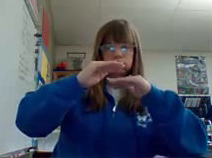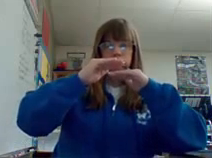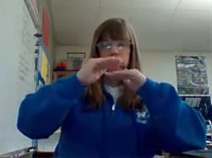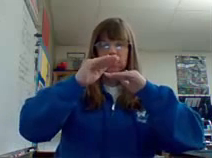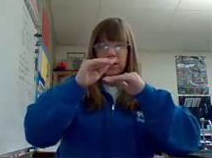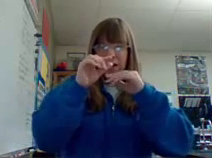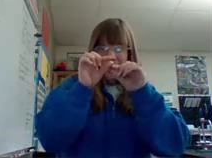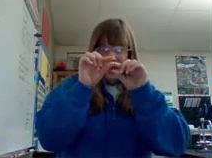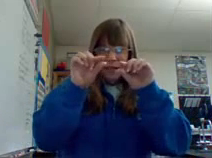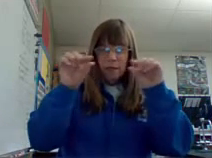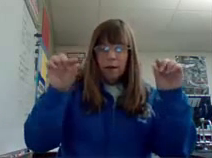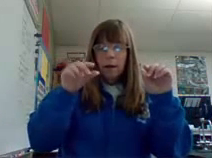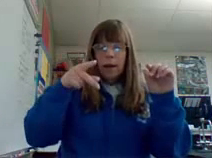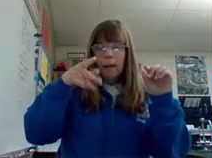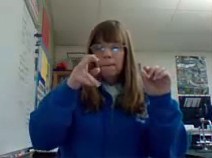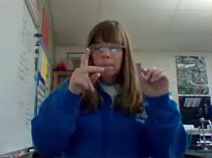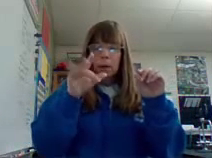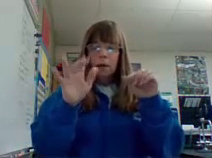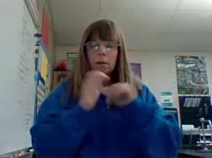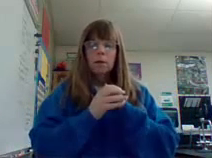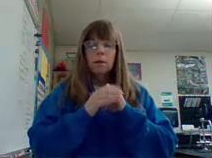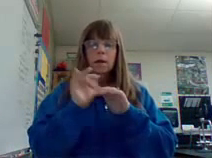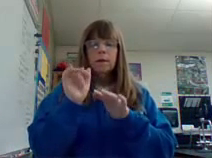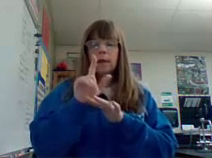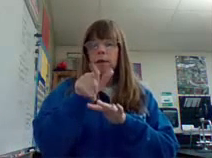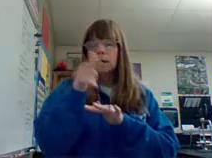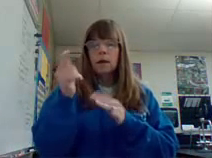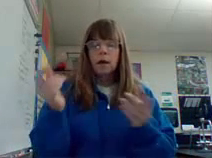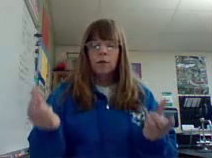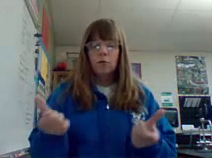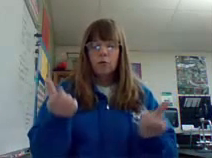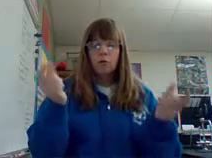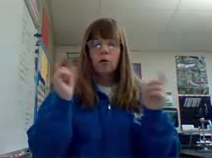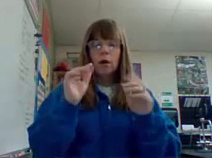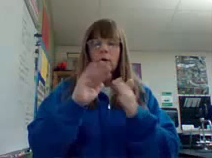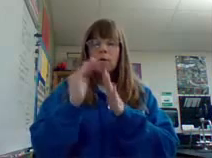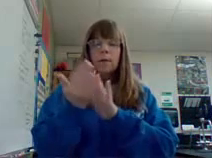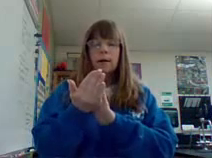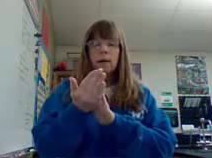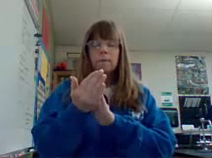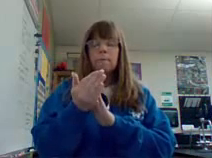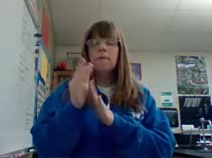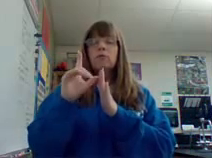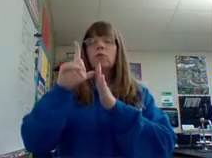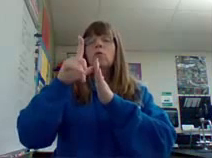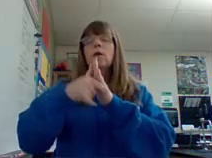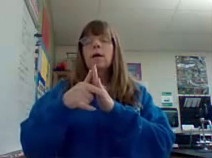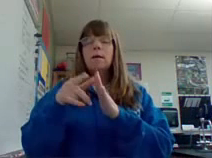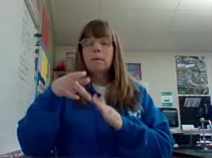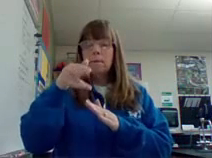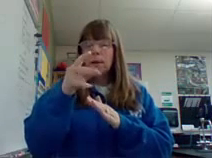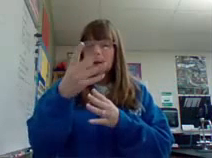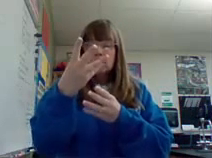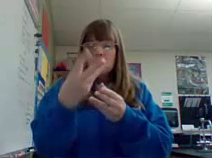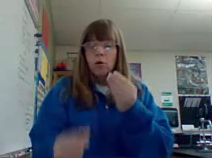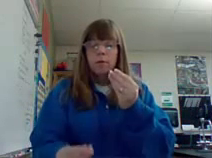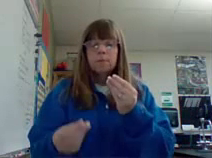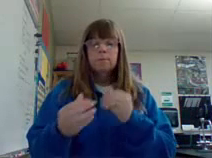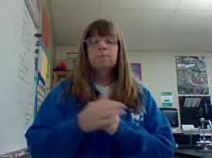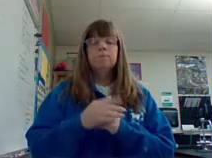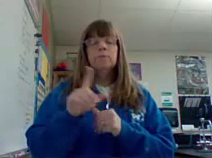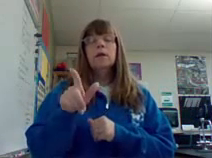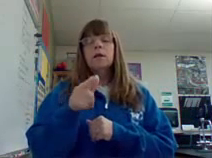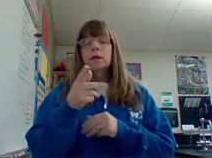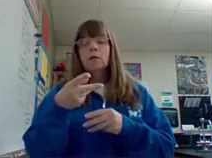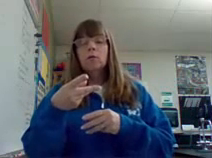too long. They'll start getting cattails and other plants growing up in there, and the pond will be completely gone. So that's another type